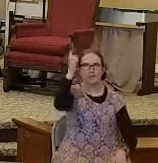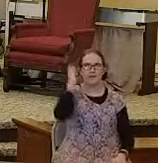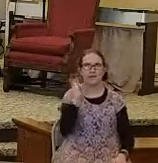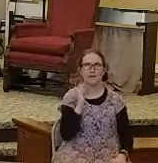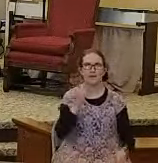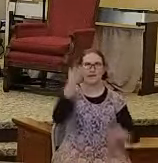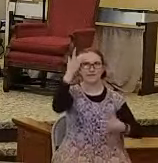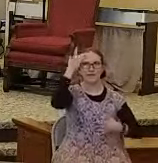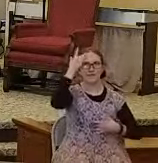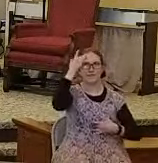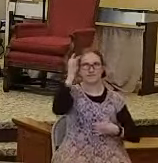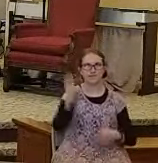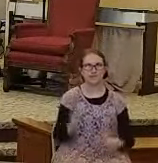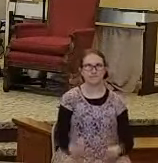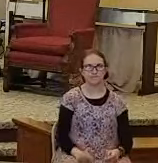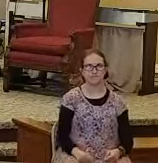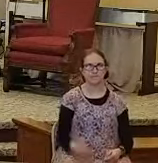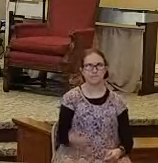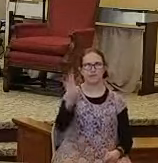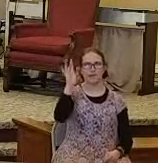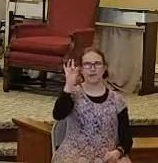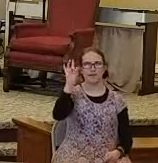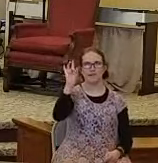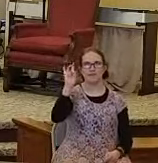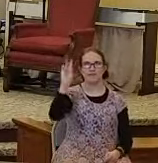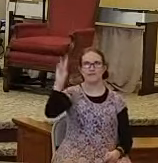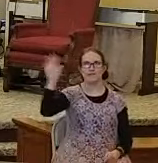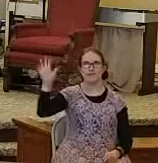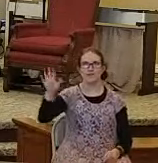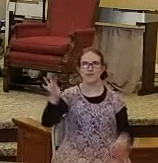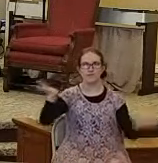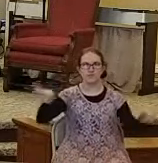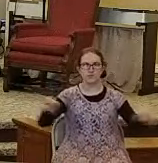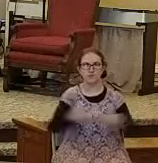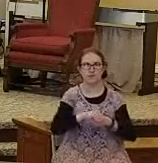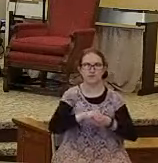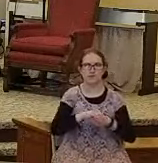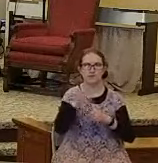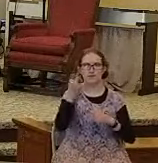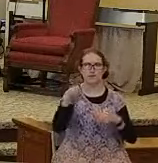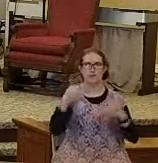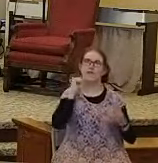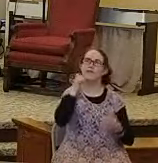of sickness. In 1875, she married and the couple had a daughter named